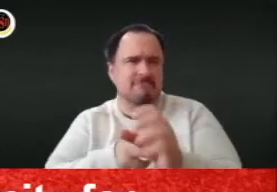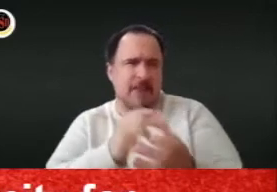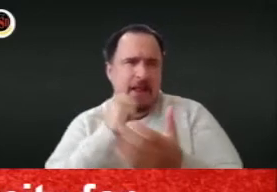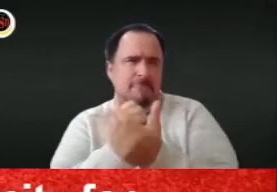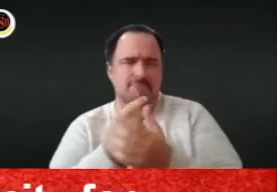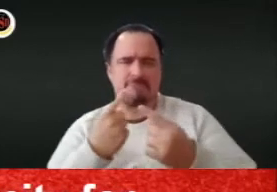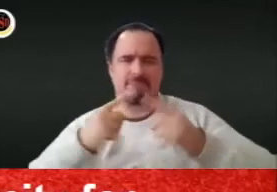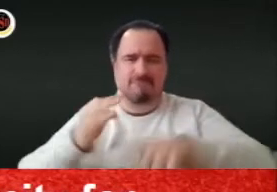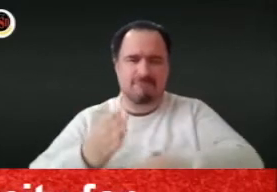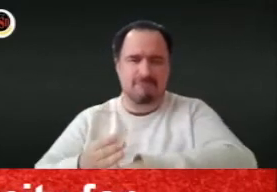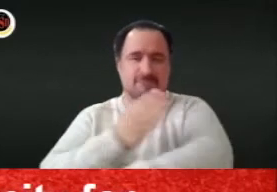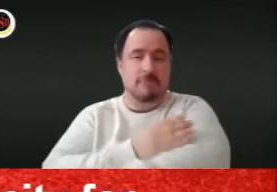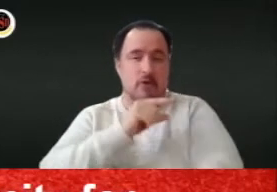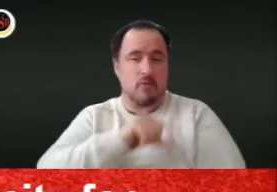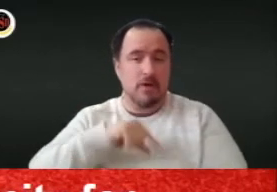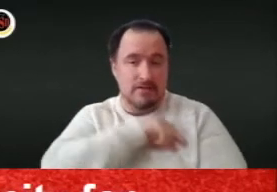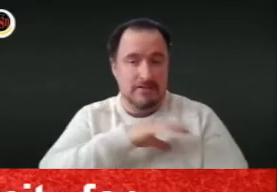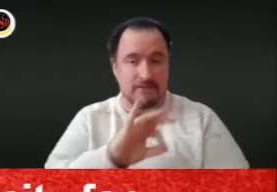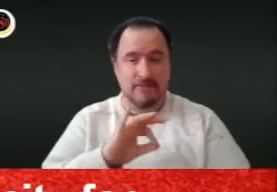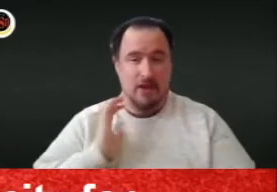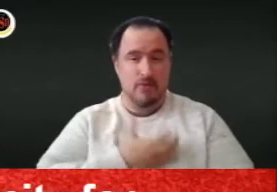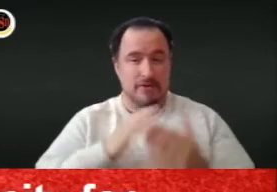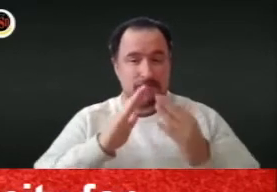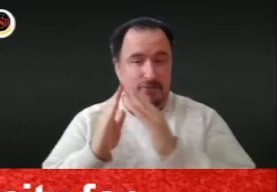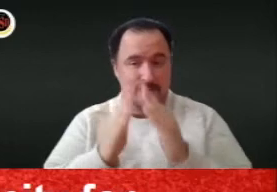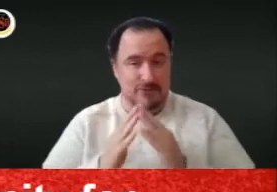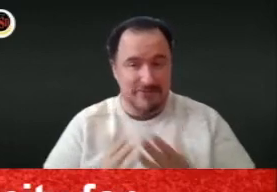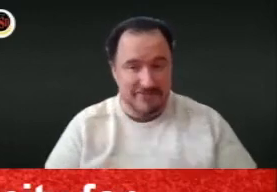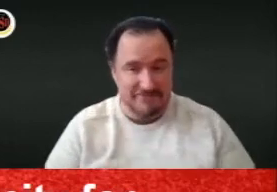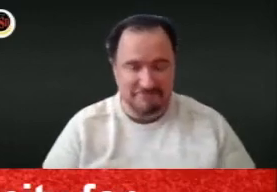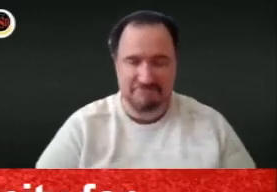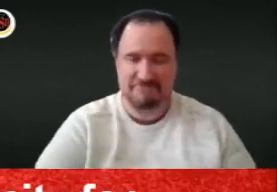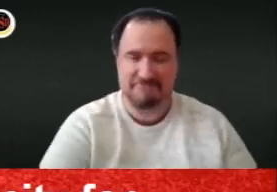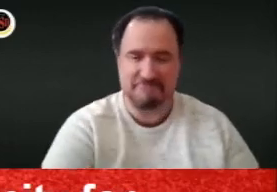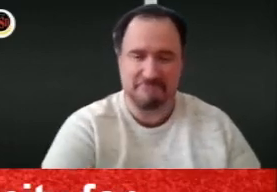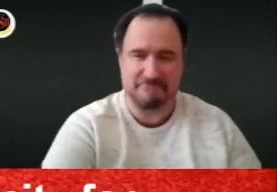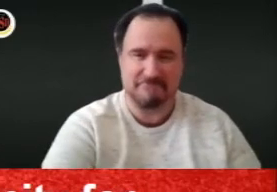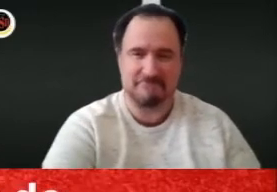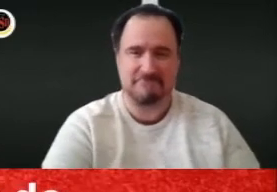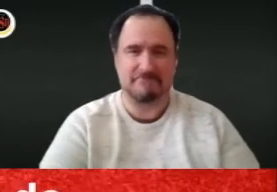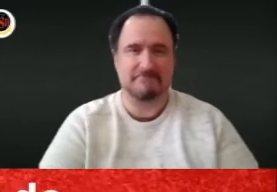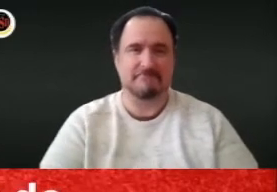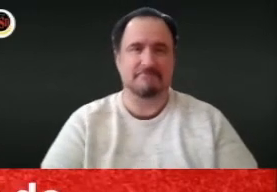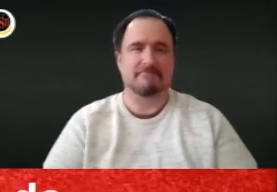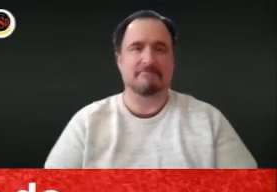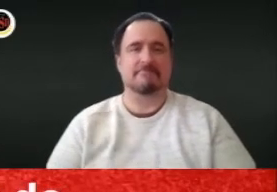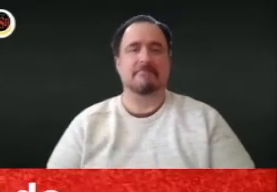community. It's to help them also improve their local community that they live in.